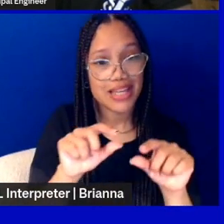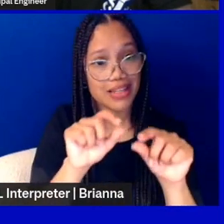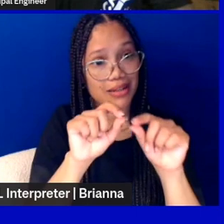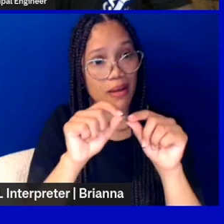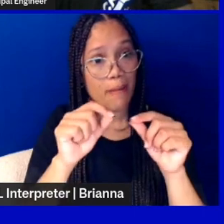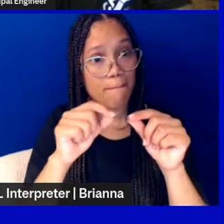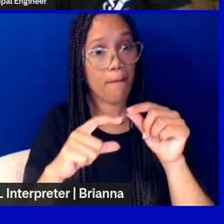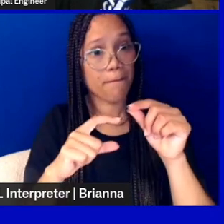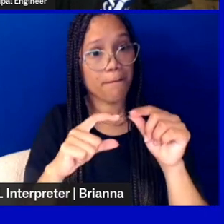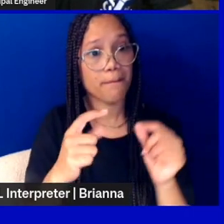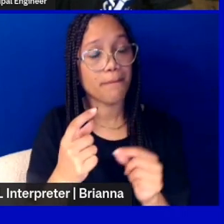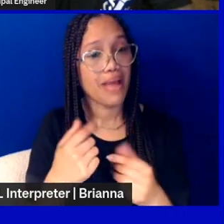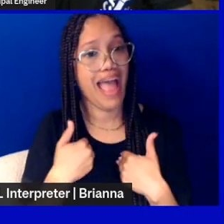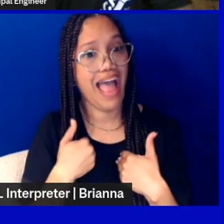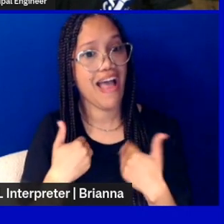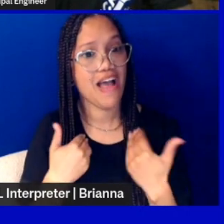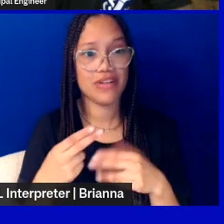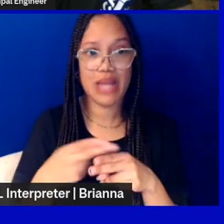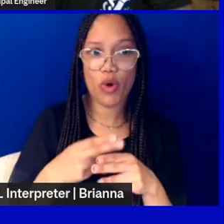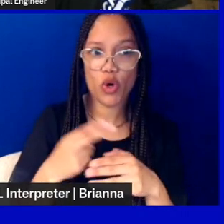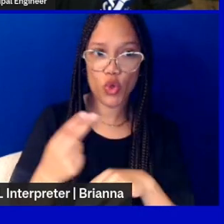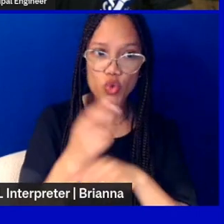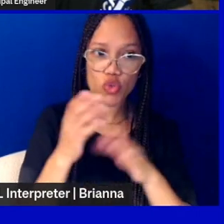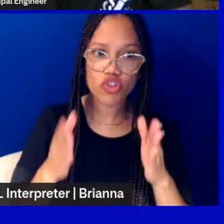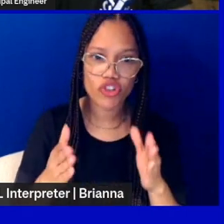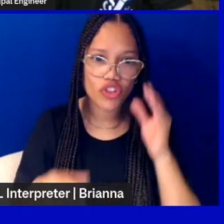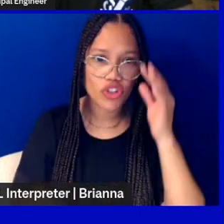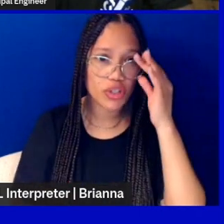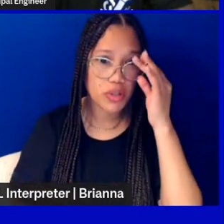temporary user with the